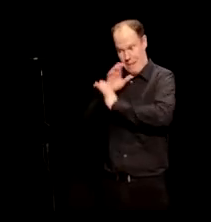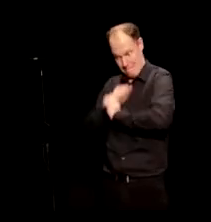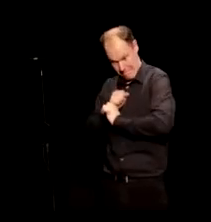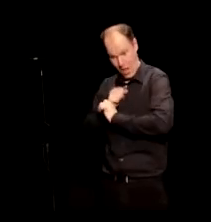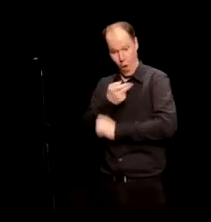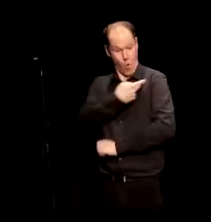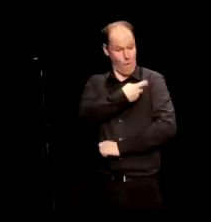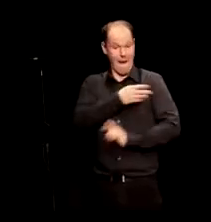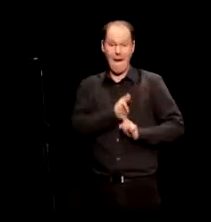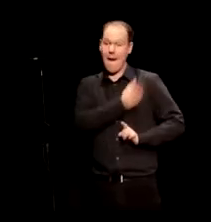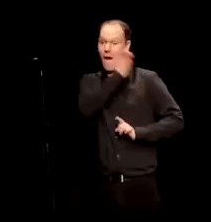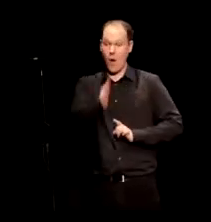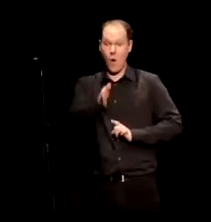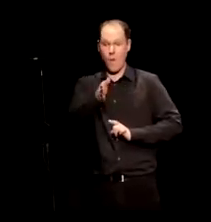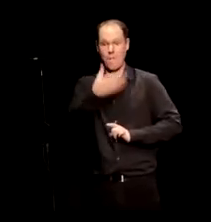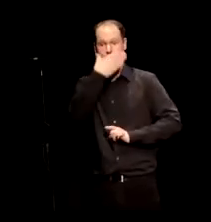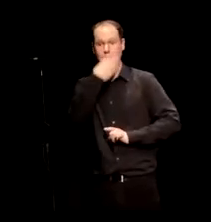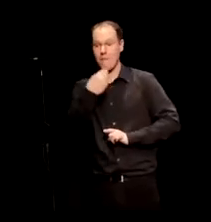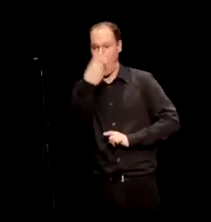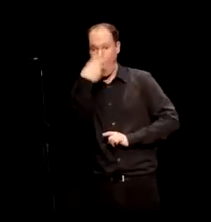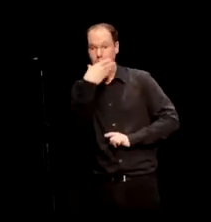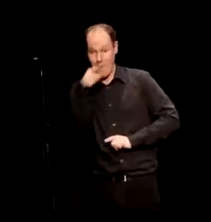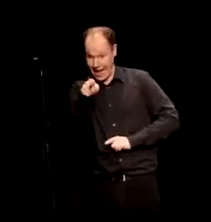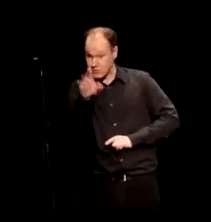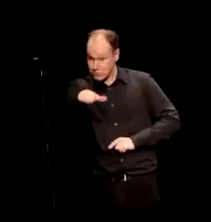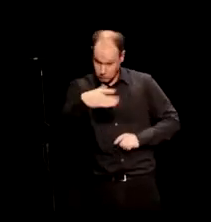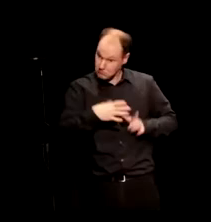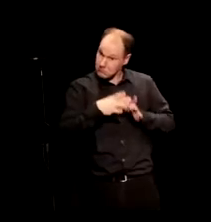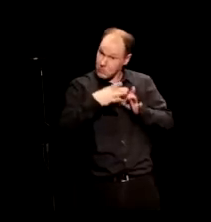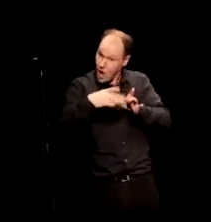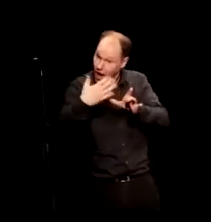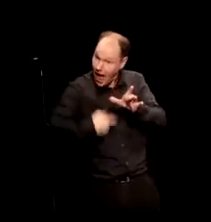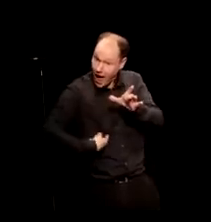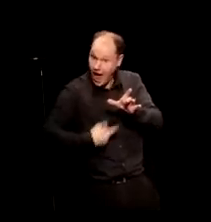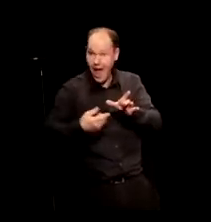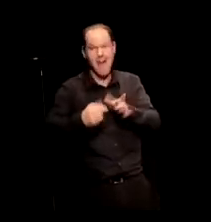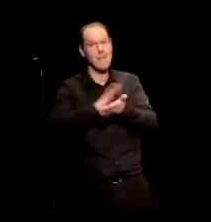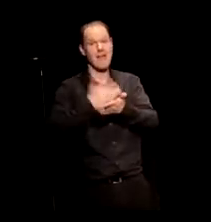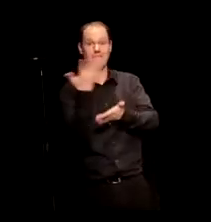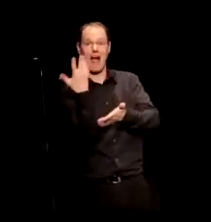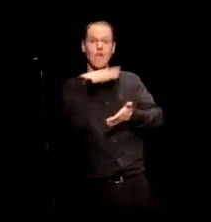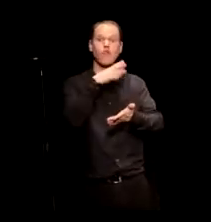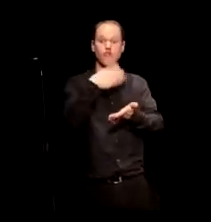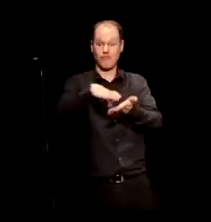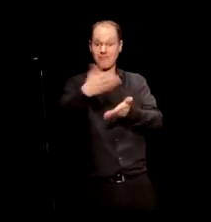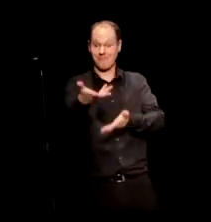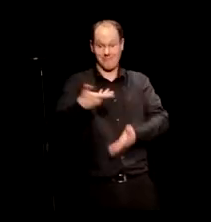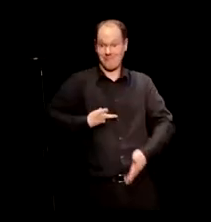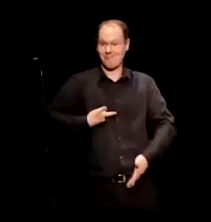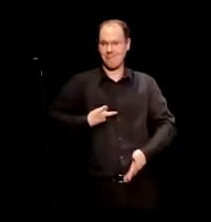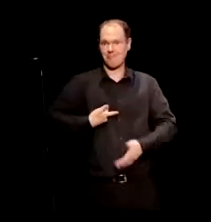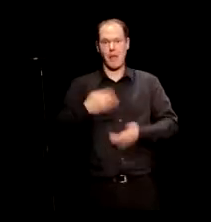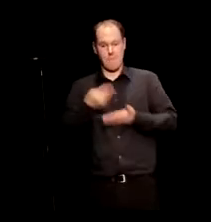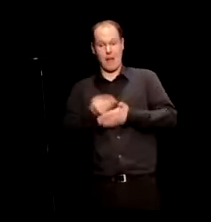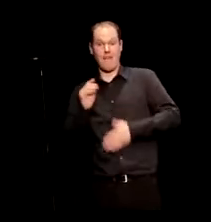bluff, live a week, give the old man the box, and get the 500. We'll get the money